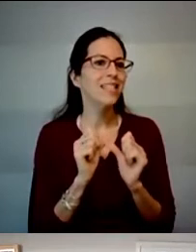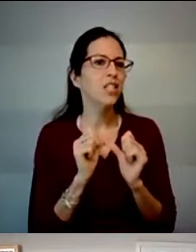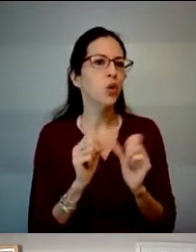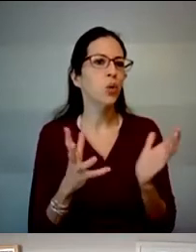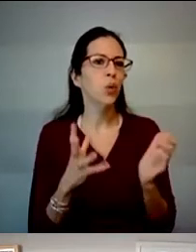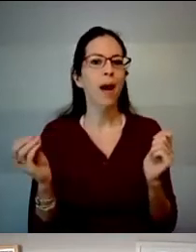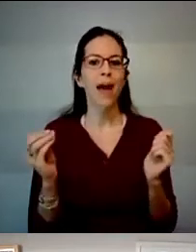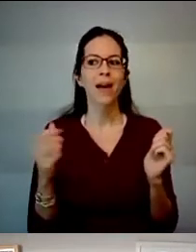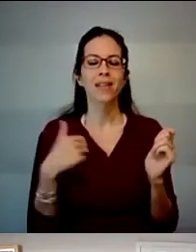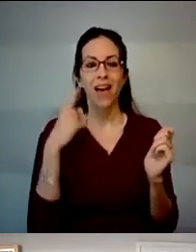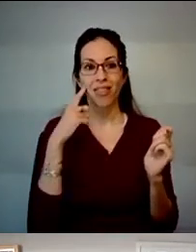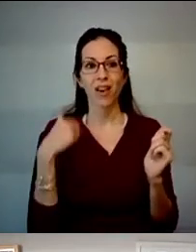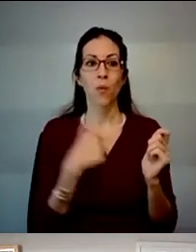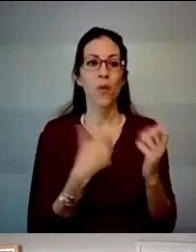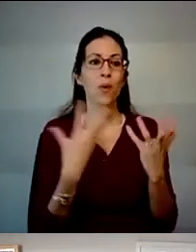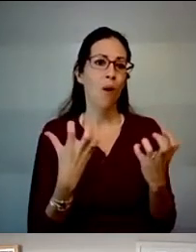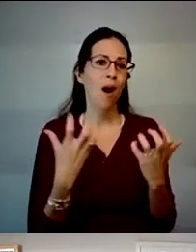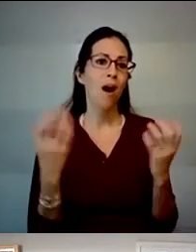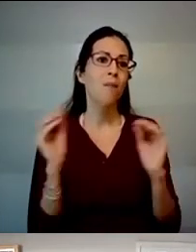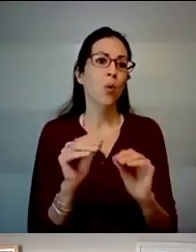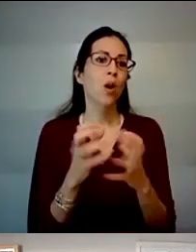think wanting to put a lot of energy into